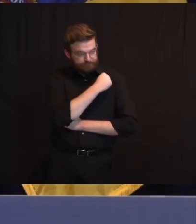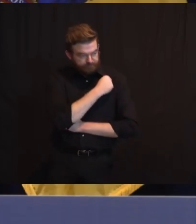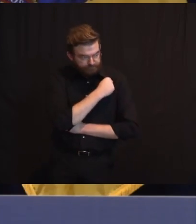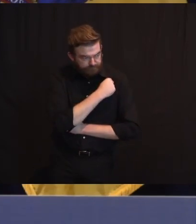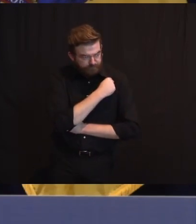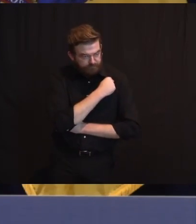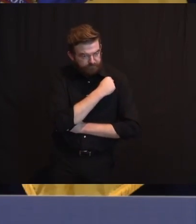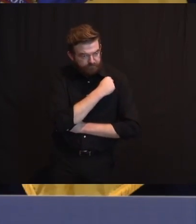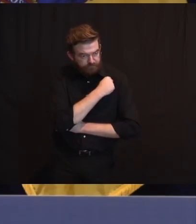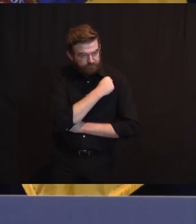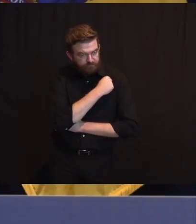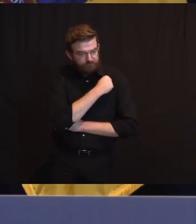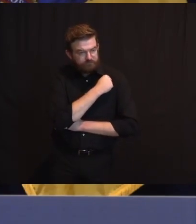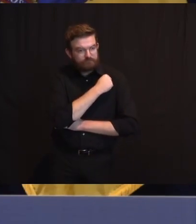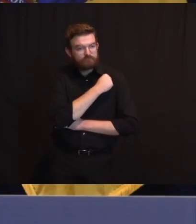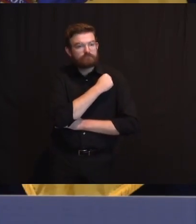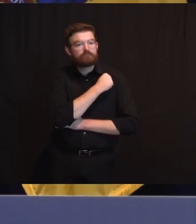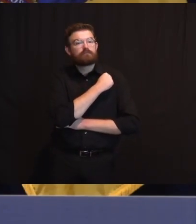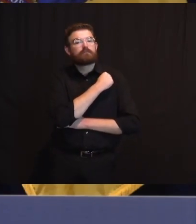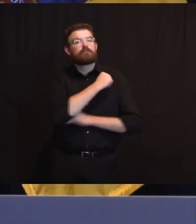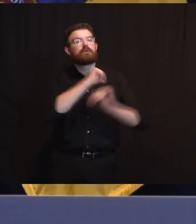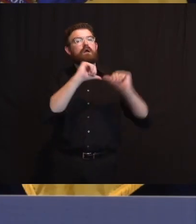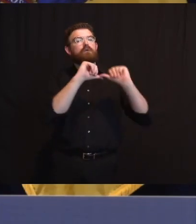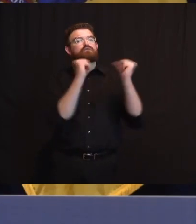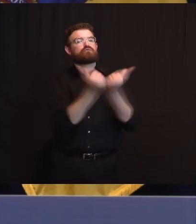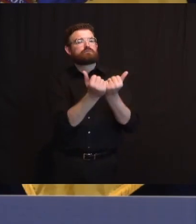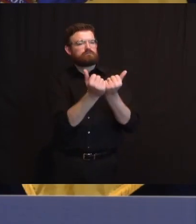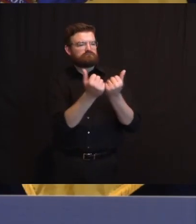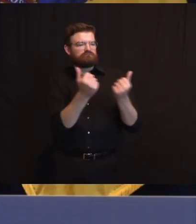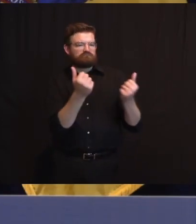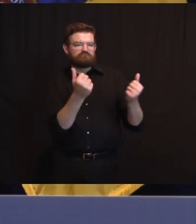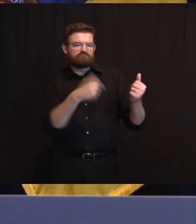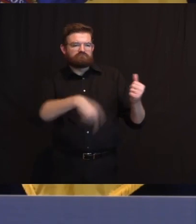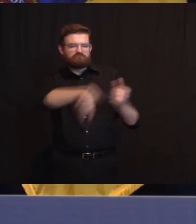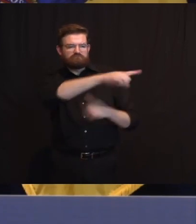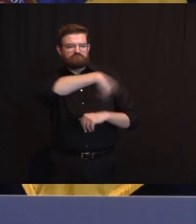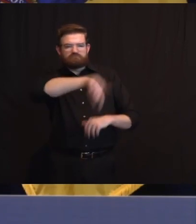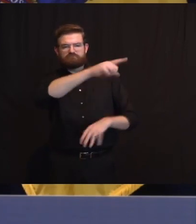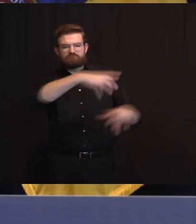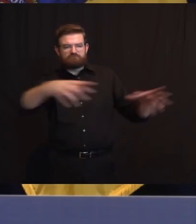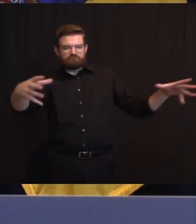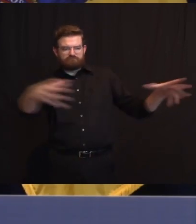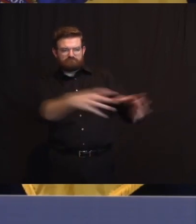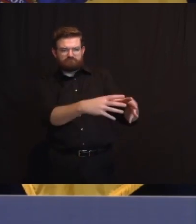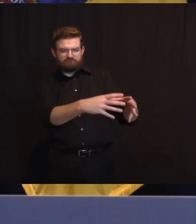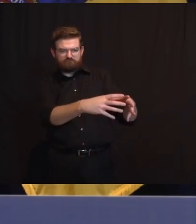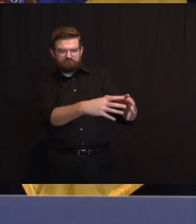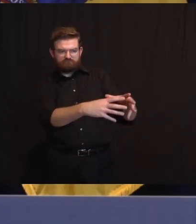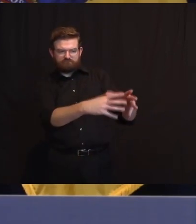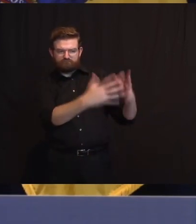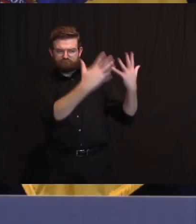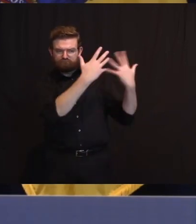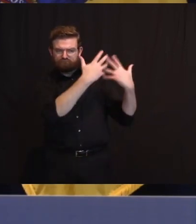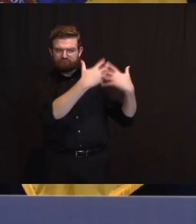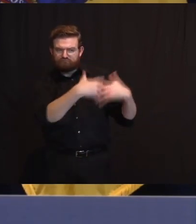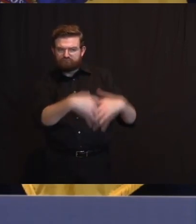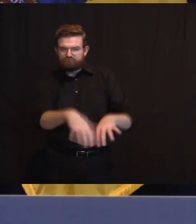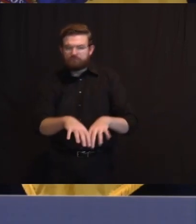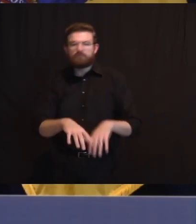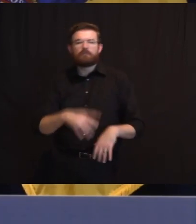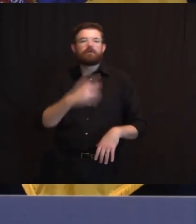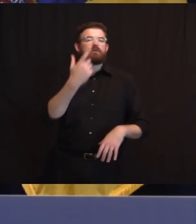very tightly coordinated and several dozen members. The long-term care operators, this is in the